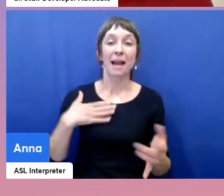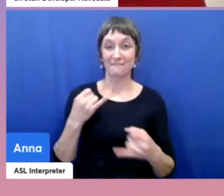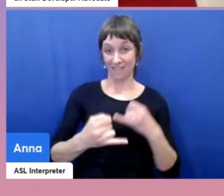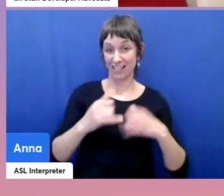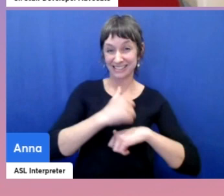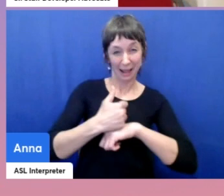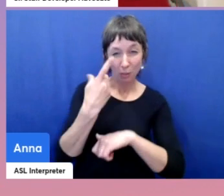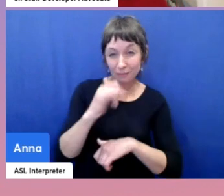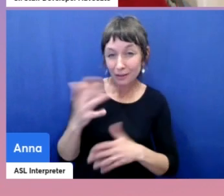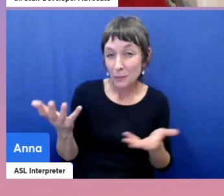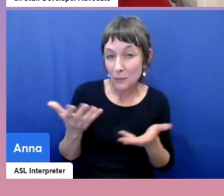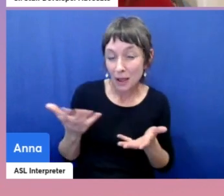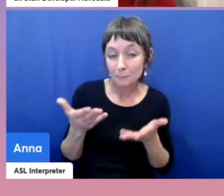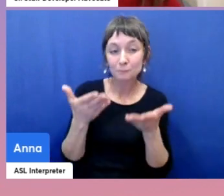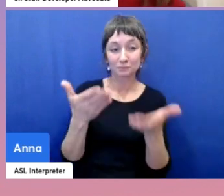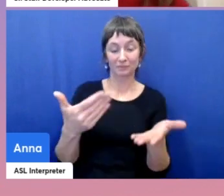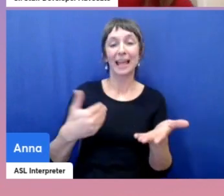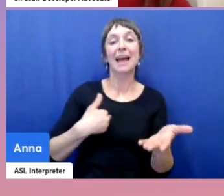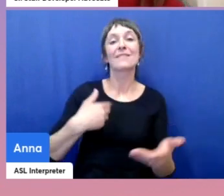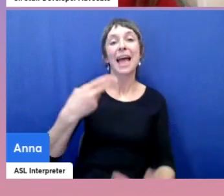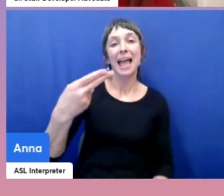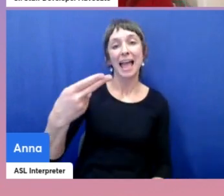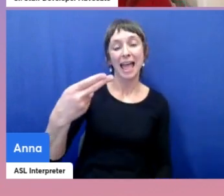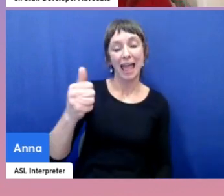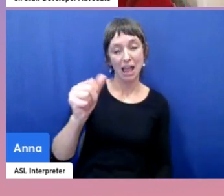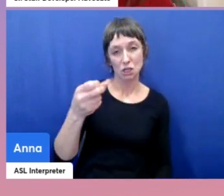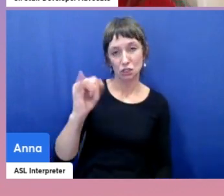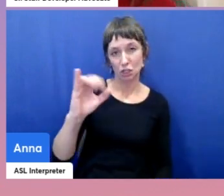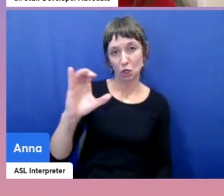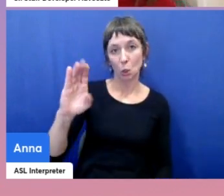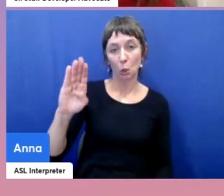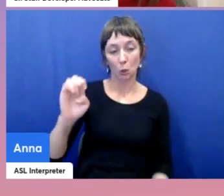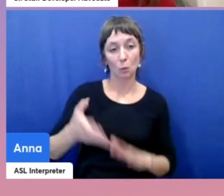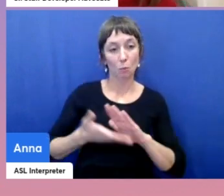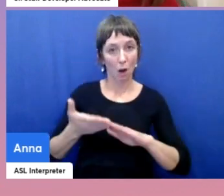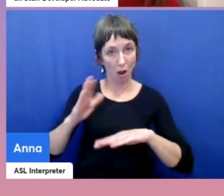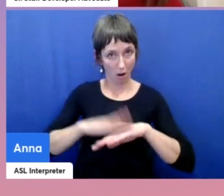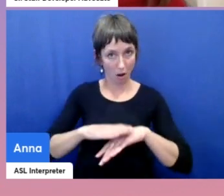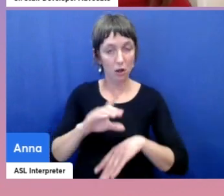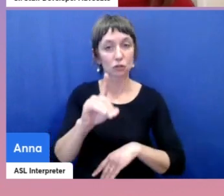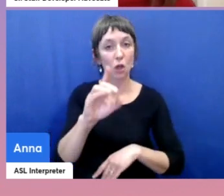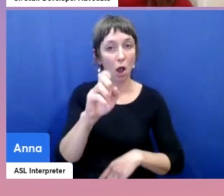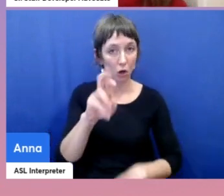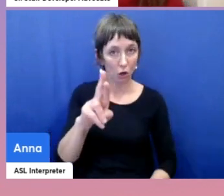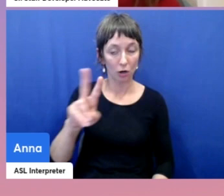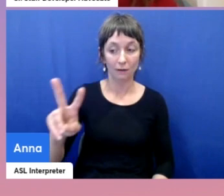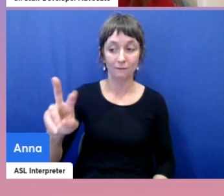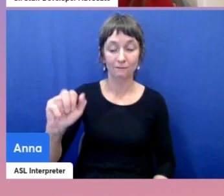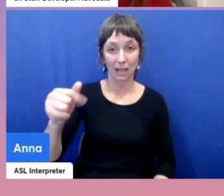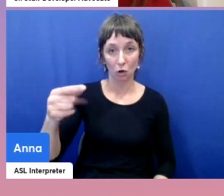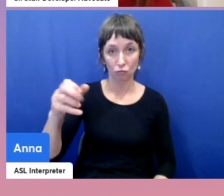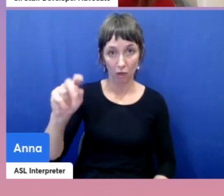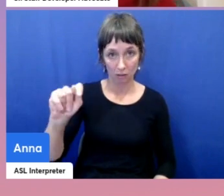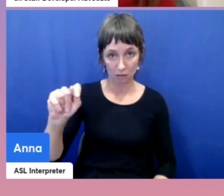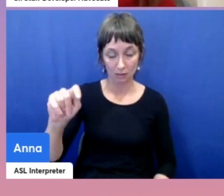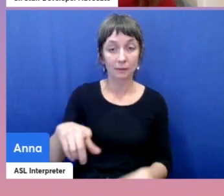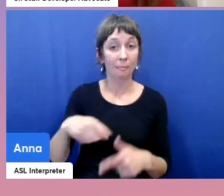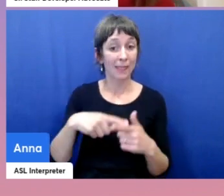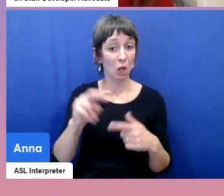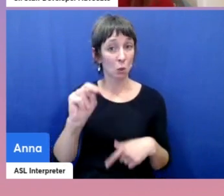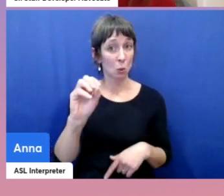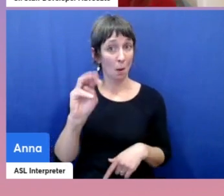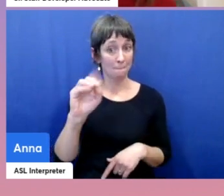we've got HashiQube running on Docker Vagrant, and then Nomad